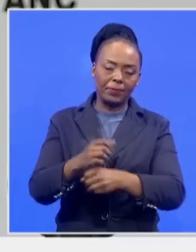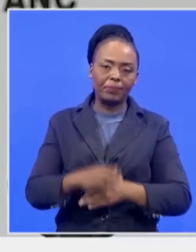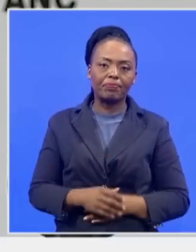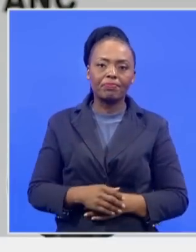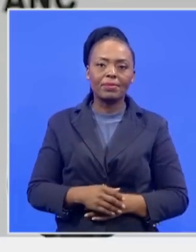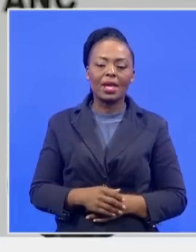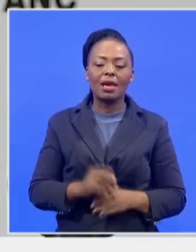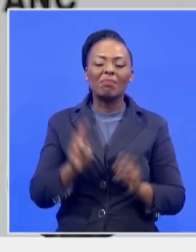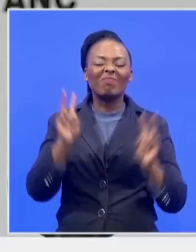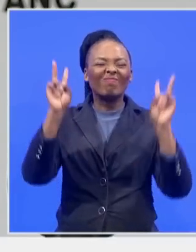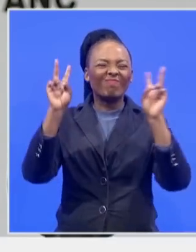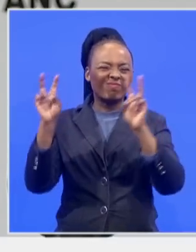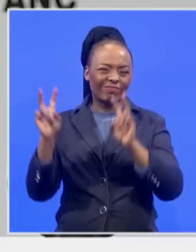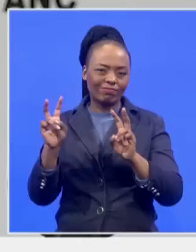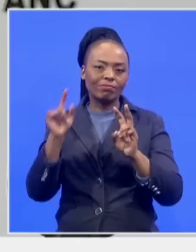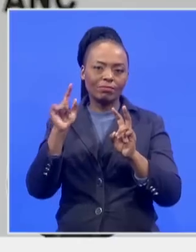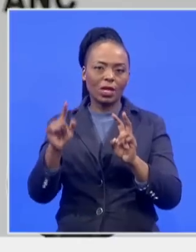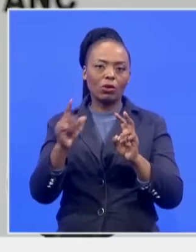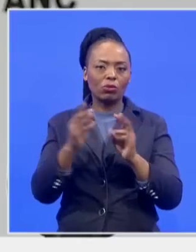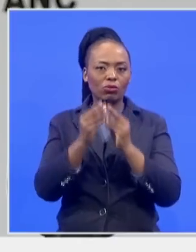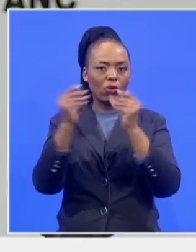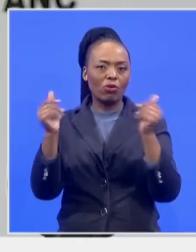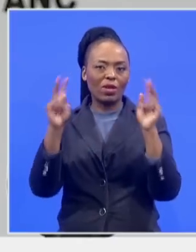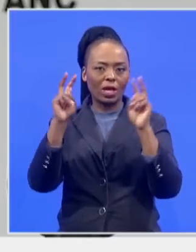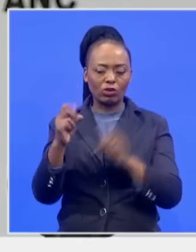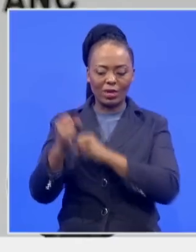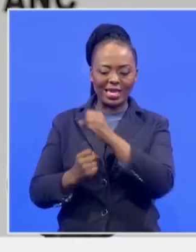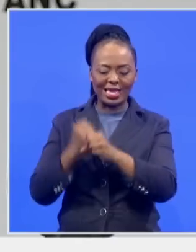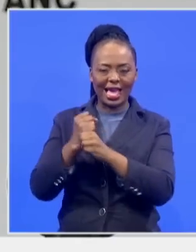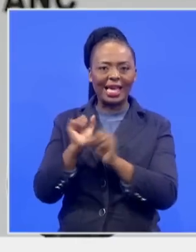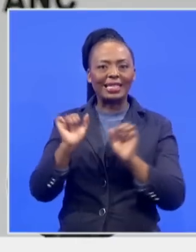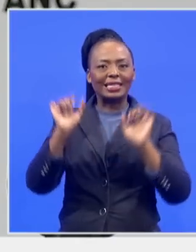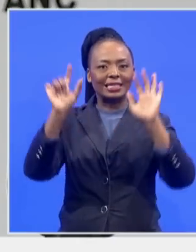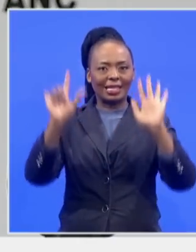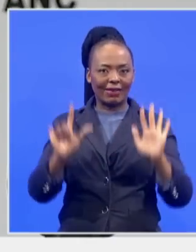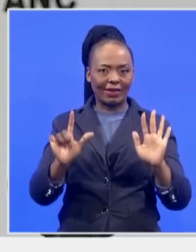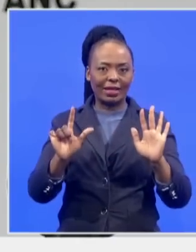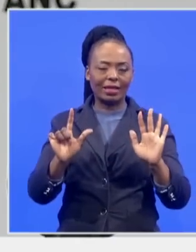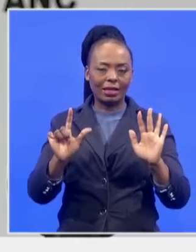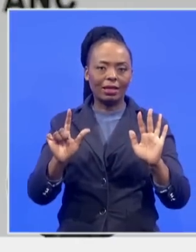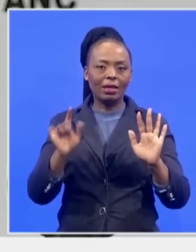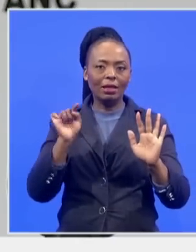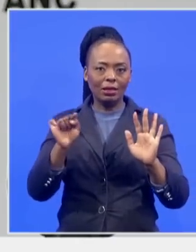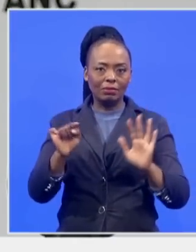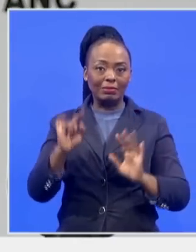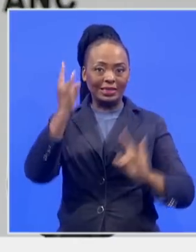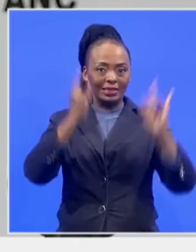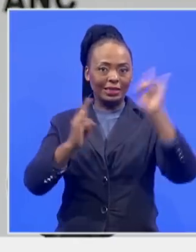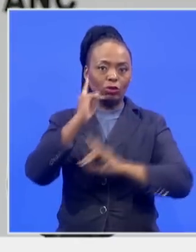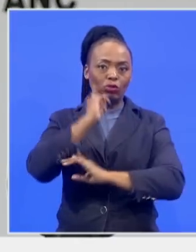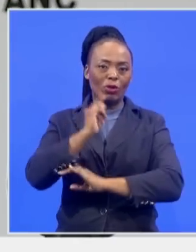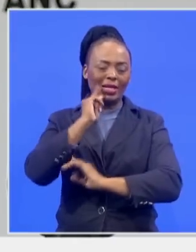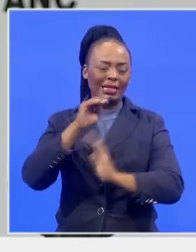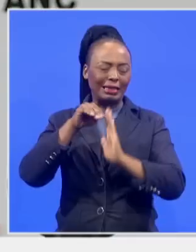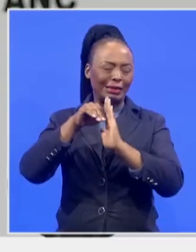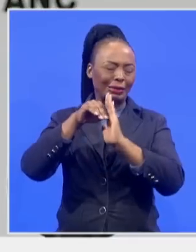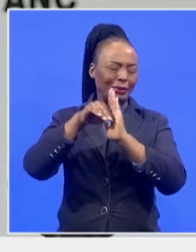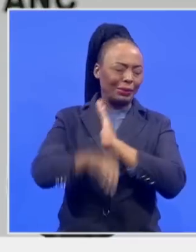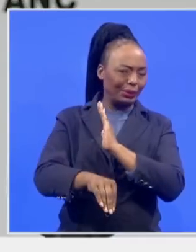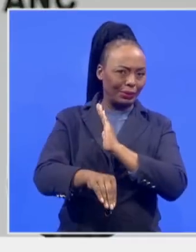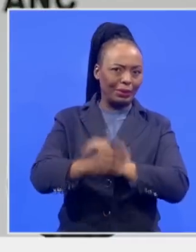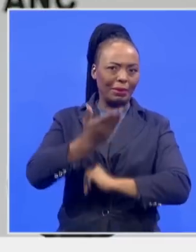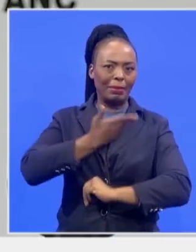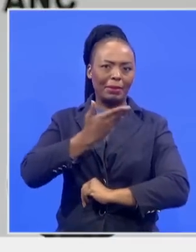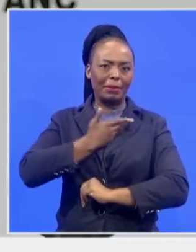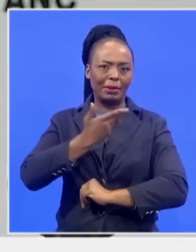with the issue that for the past 7 years, that city has deteriorated in terms of the